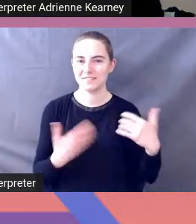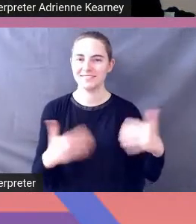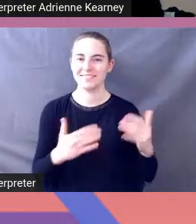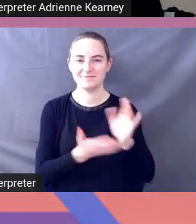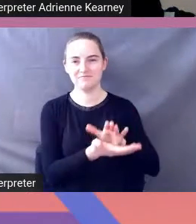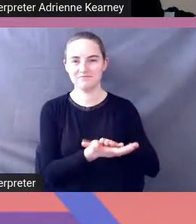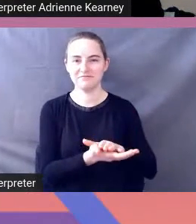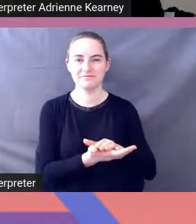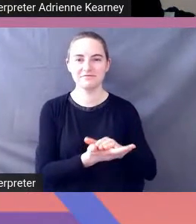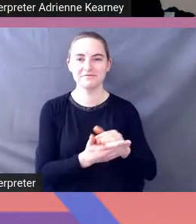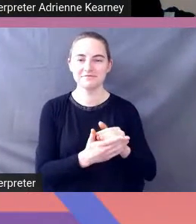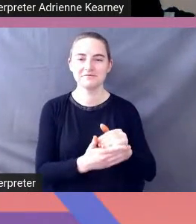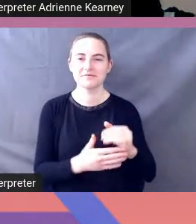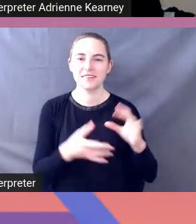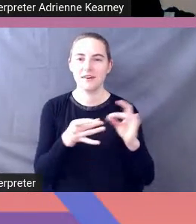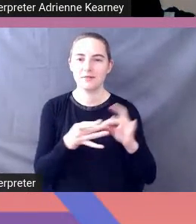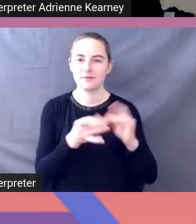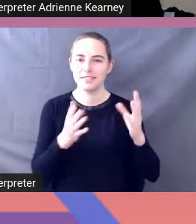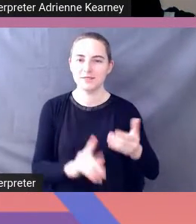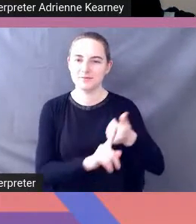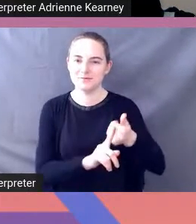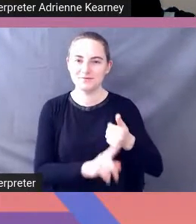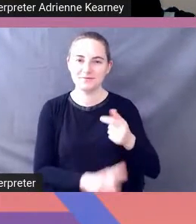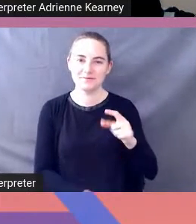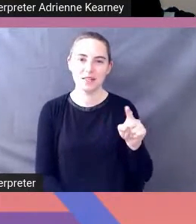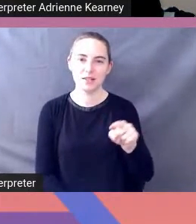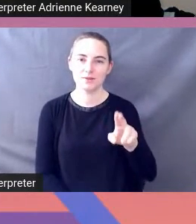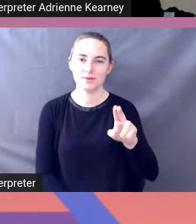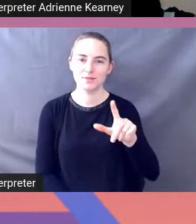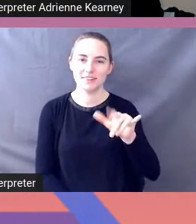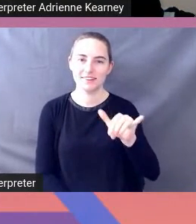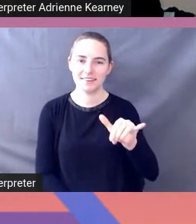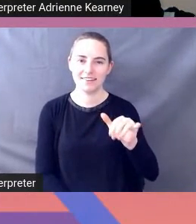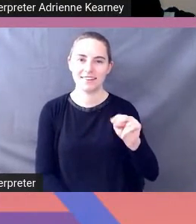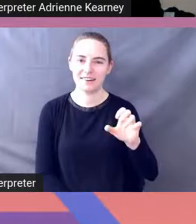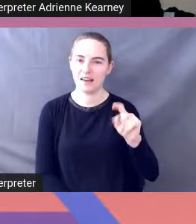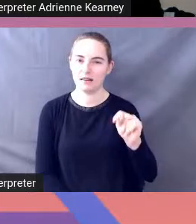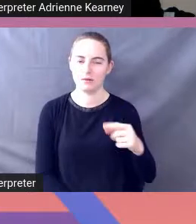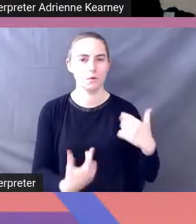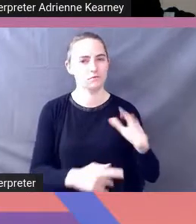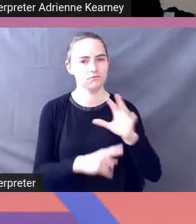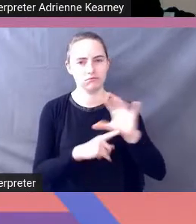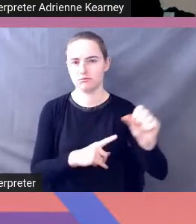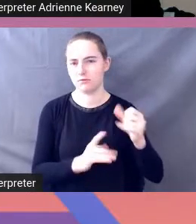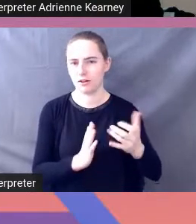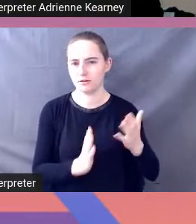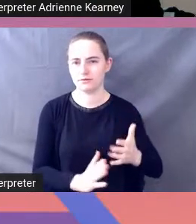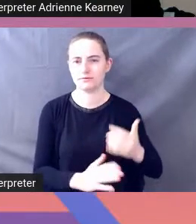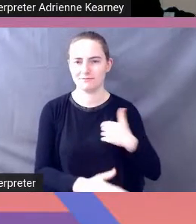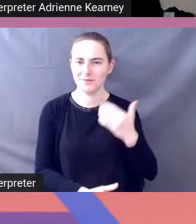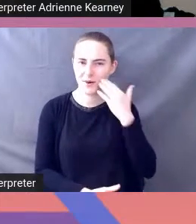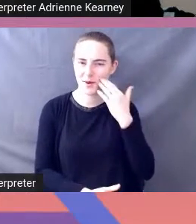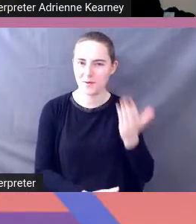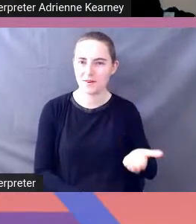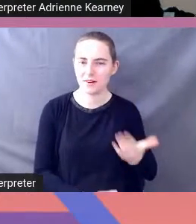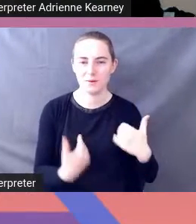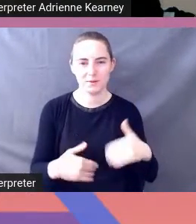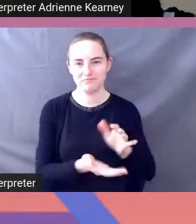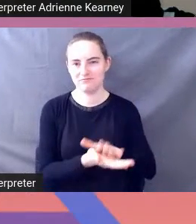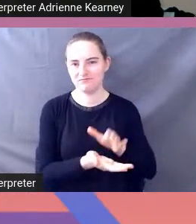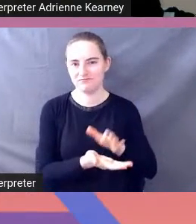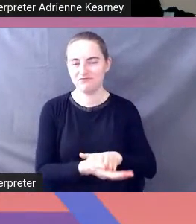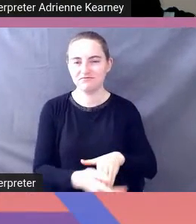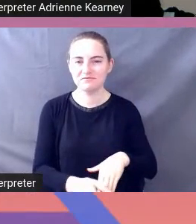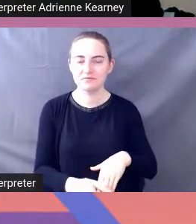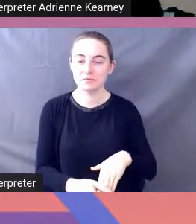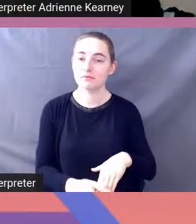in general. Mm-hmm. Shout out to Silly Net. I like the need and the wants. I think that's an important question.